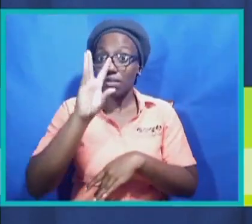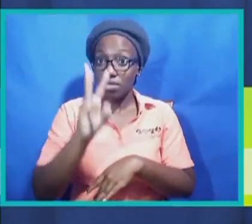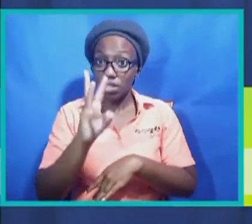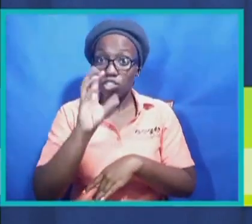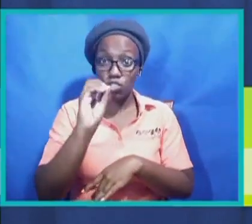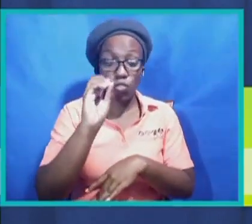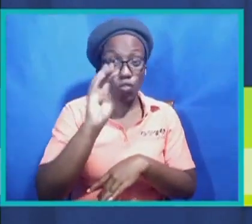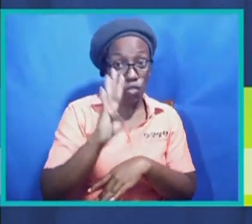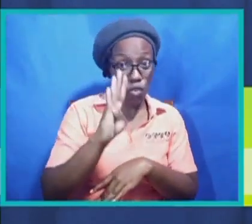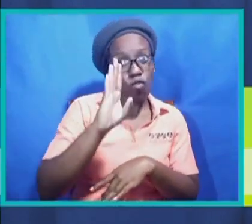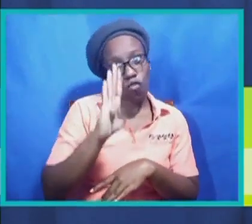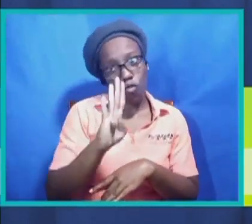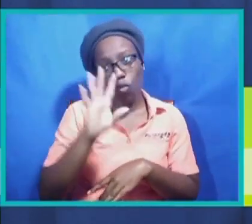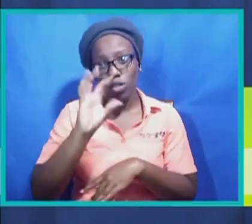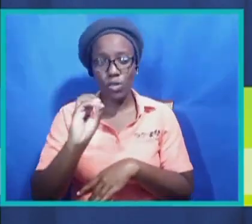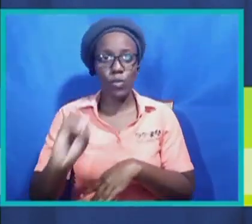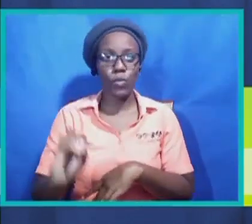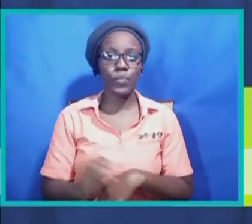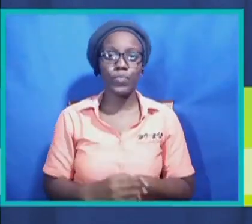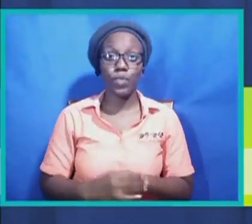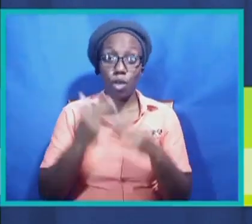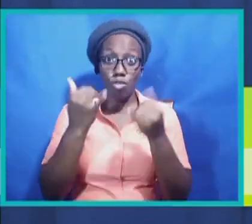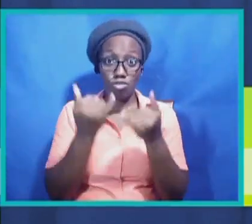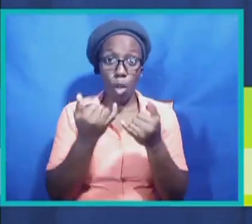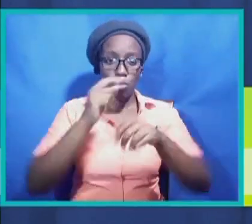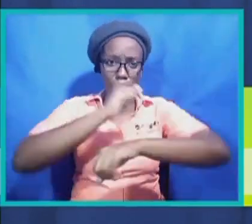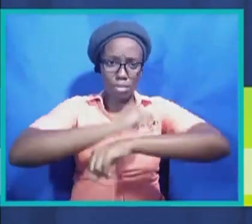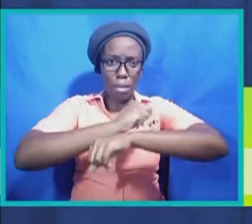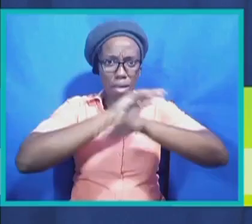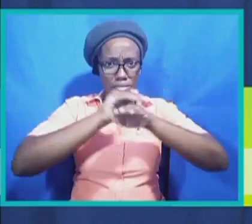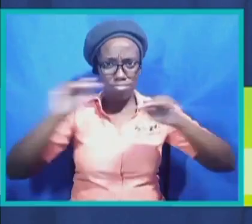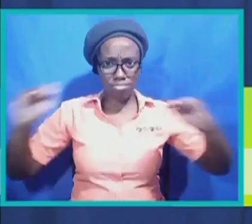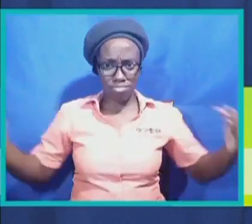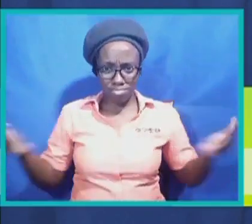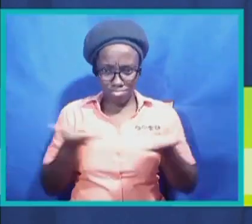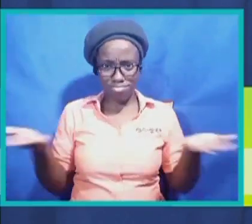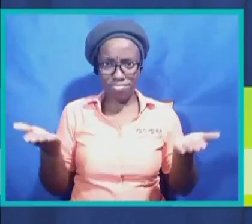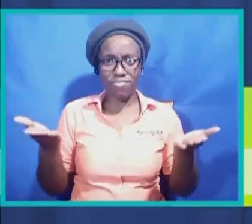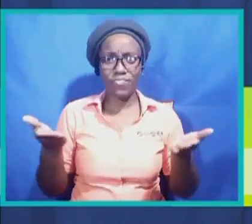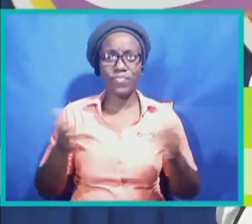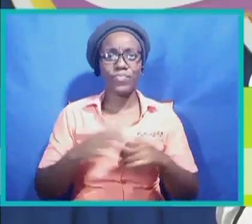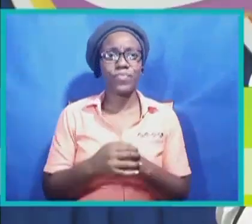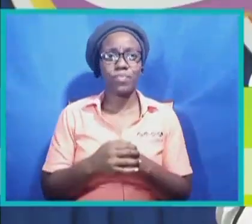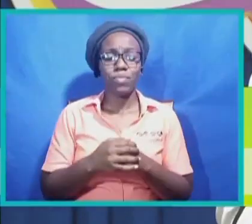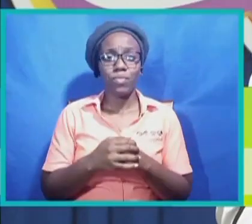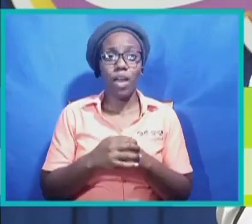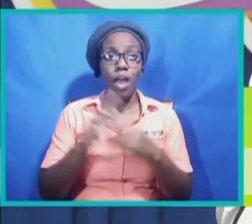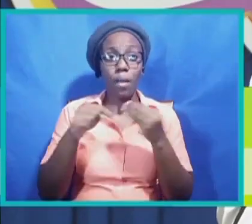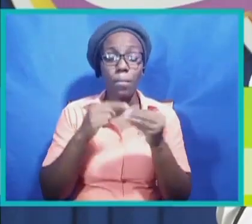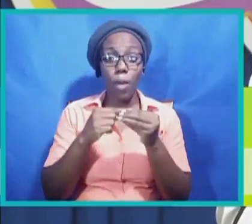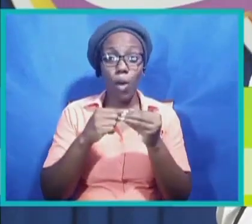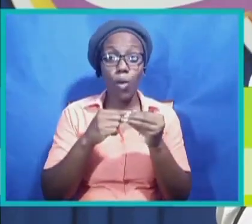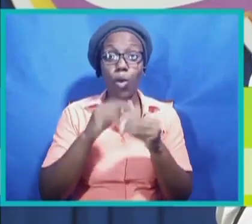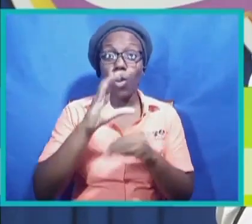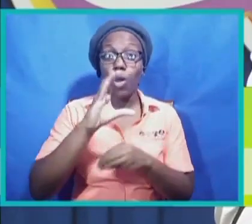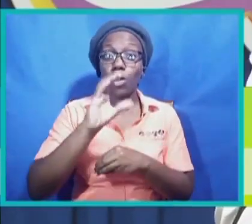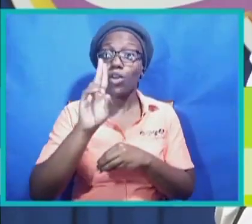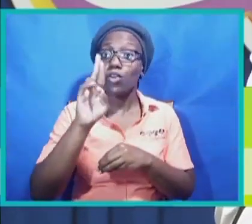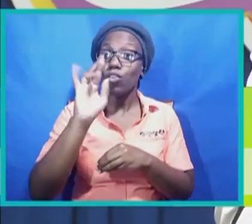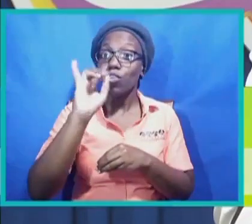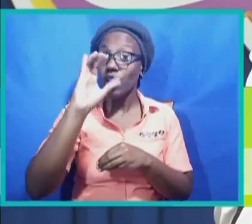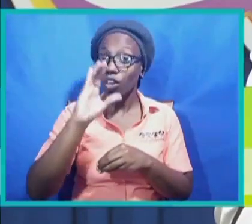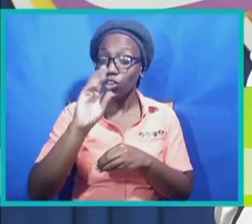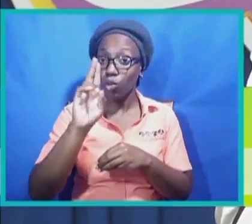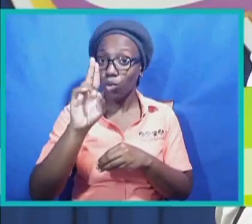776-0440. Now, the panelists for this session under the specific theme, Curriculum Reform. We have President of COSTAT, Dr.